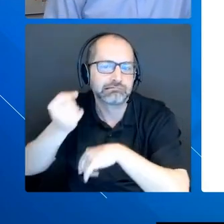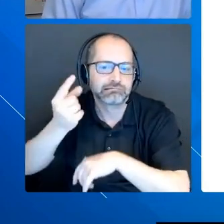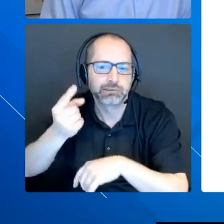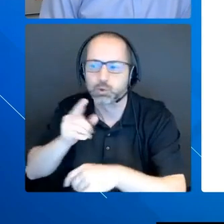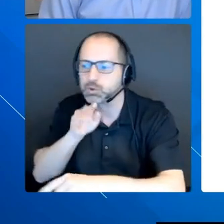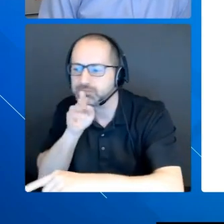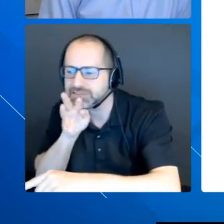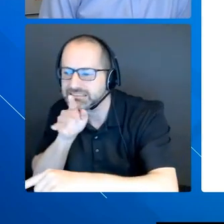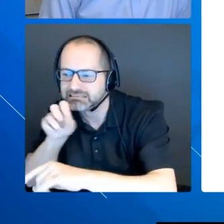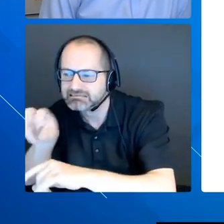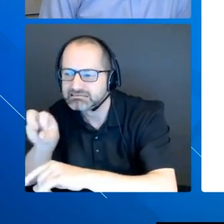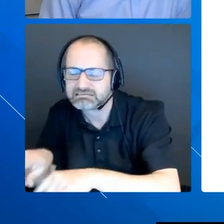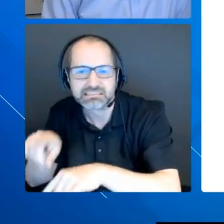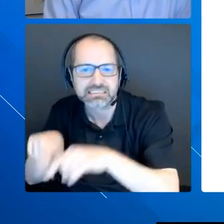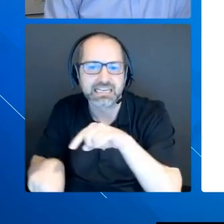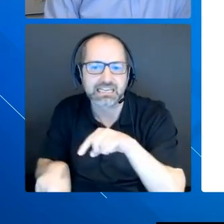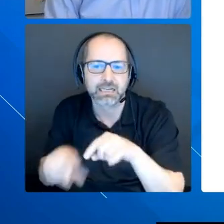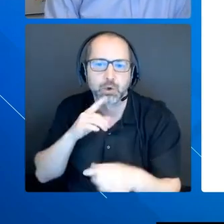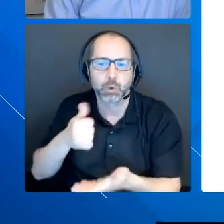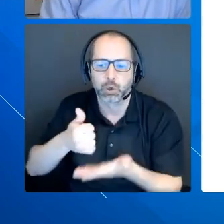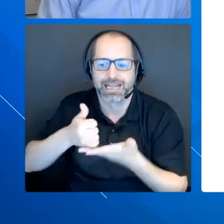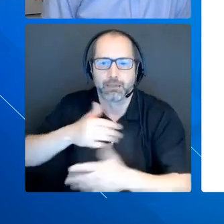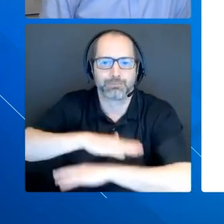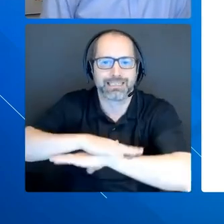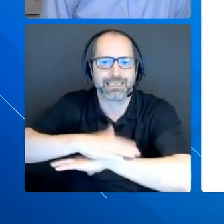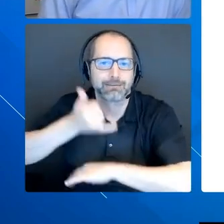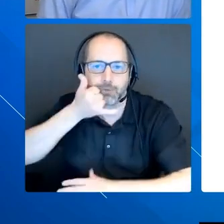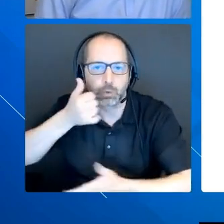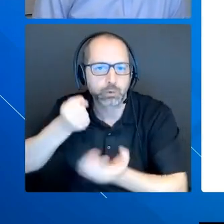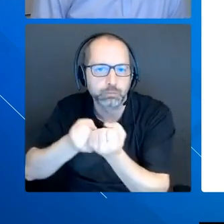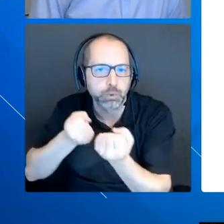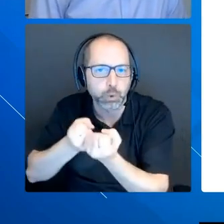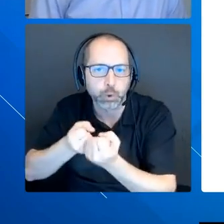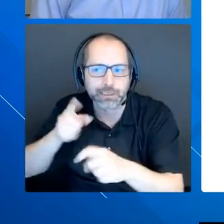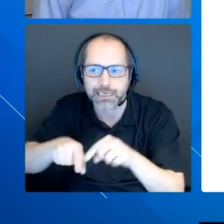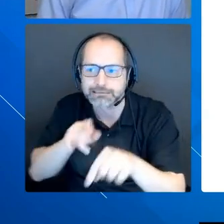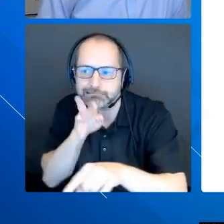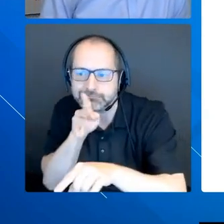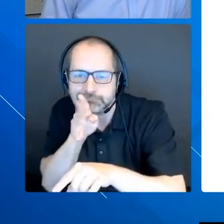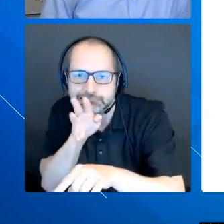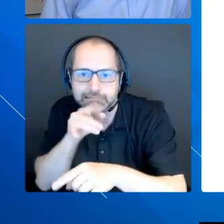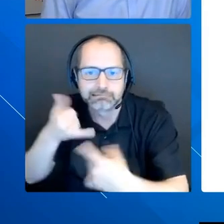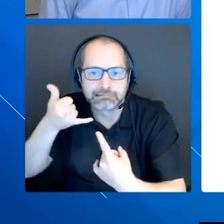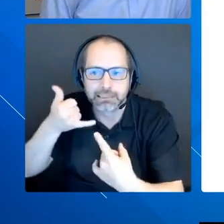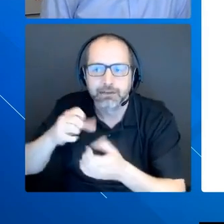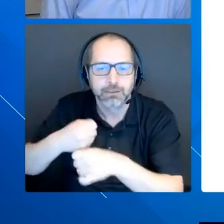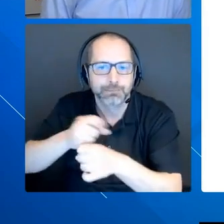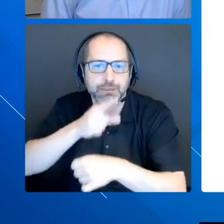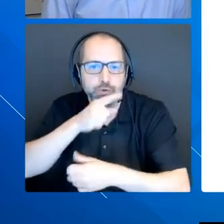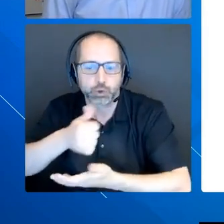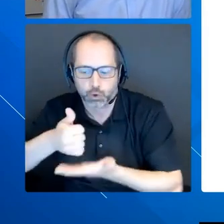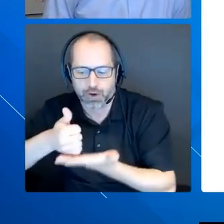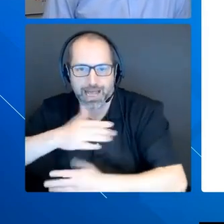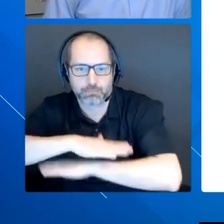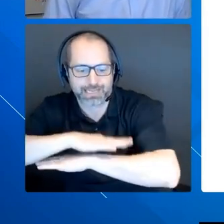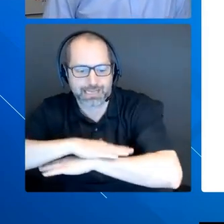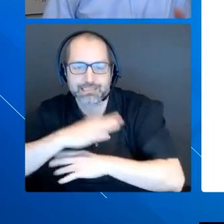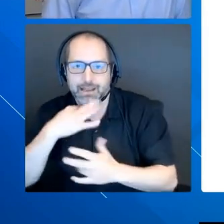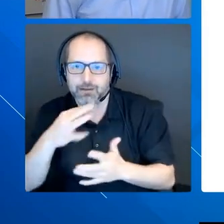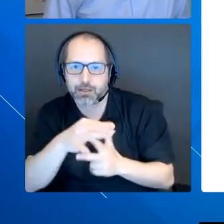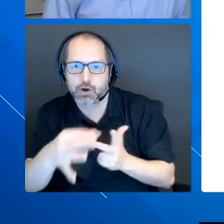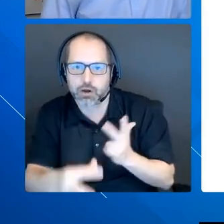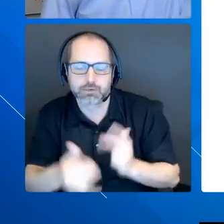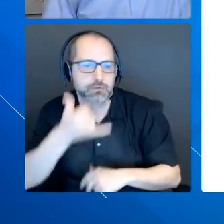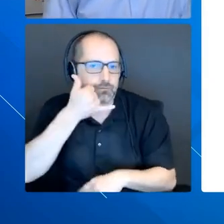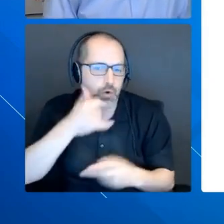have difficulty communicating with help desk phone support. You have to ensure that help desk is also available by other options, by phone, by website, by